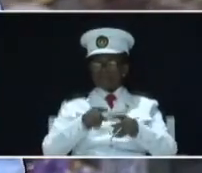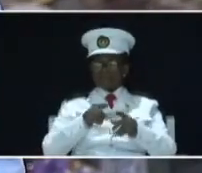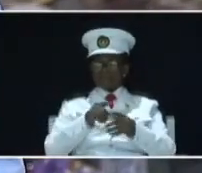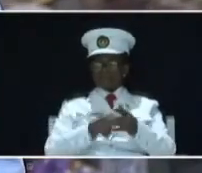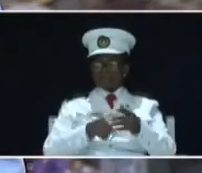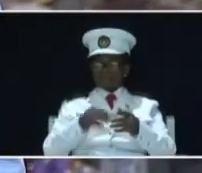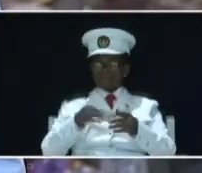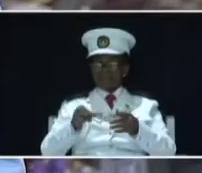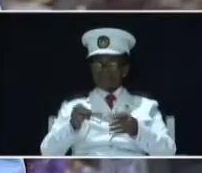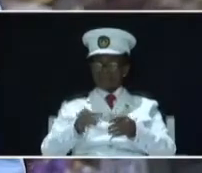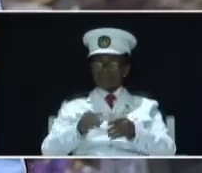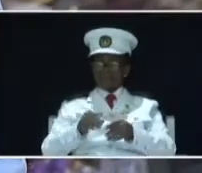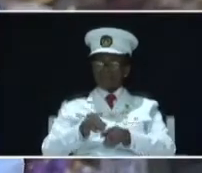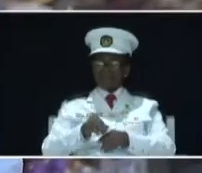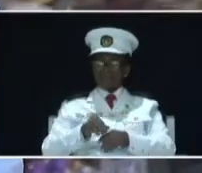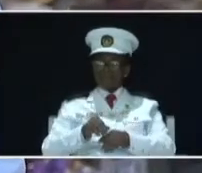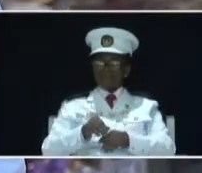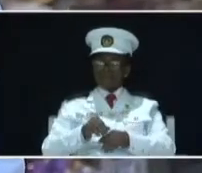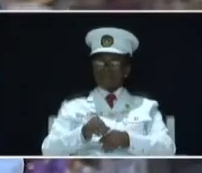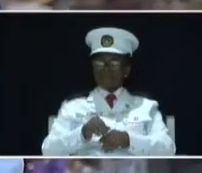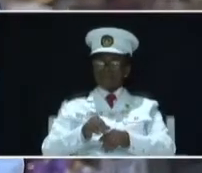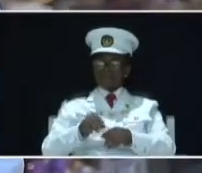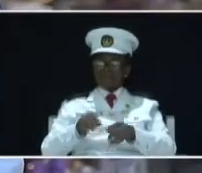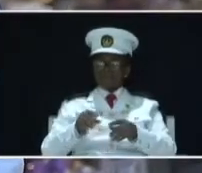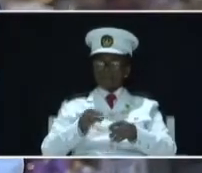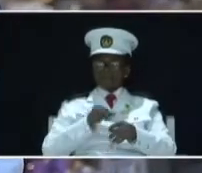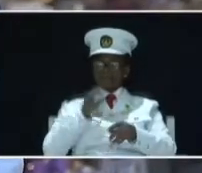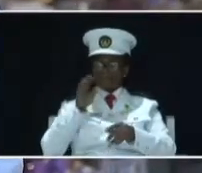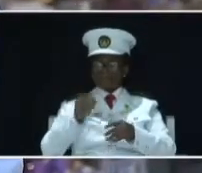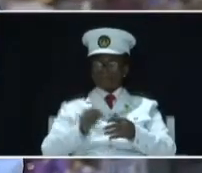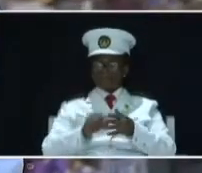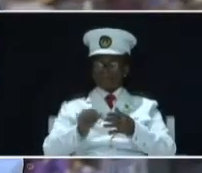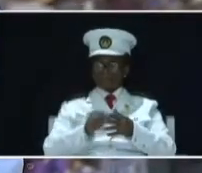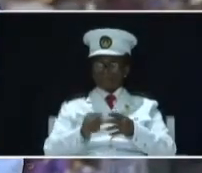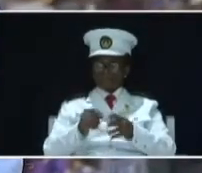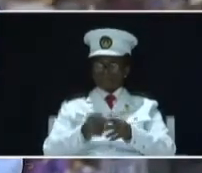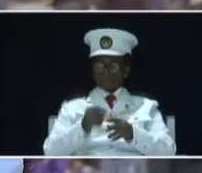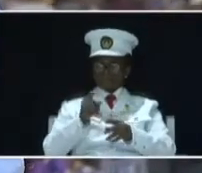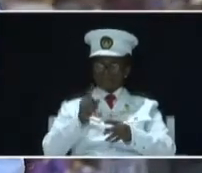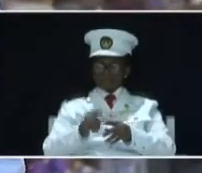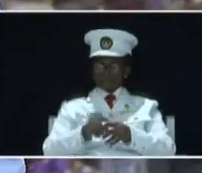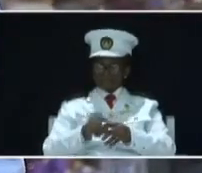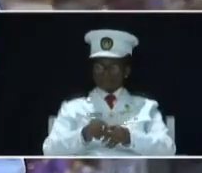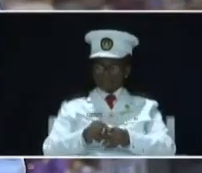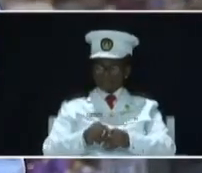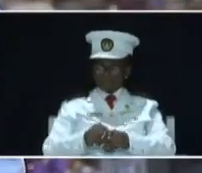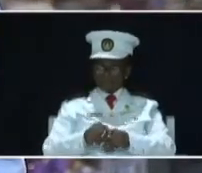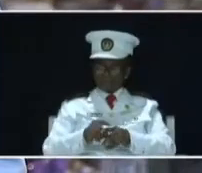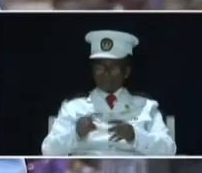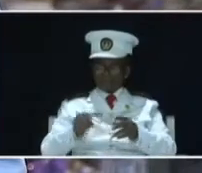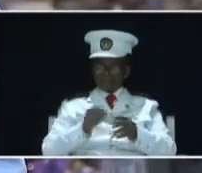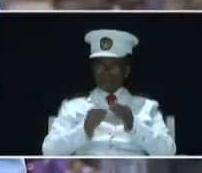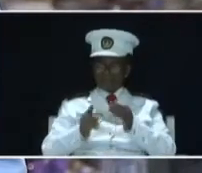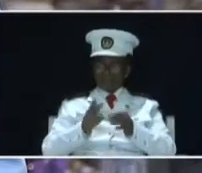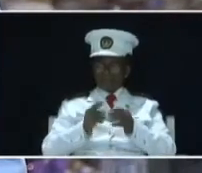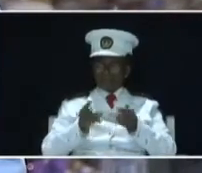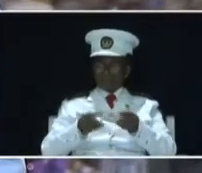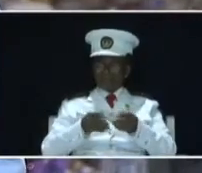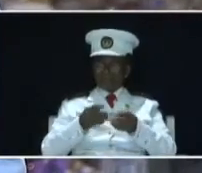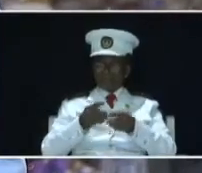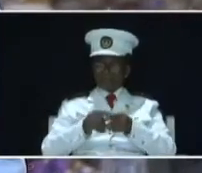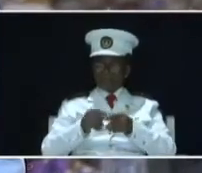tonight. I'm going to count from 1 to 20. If you want to